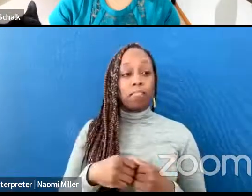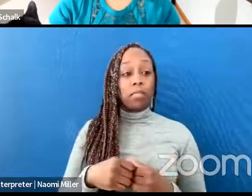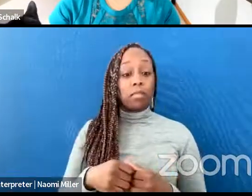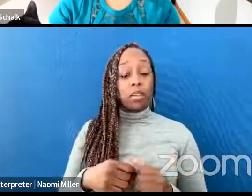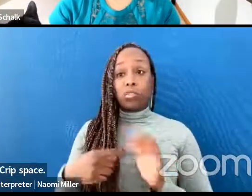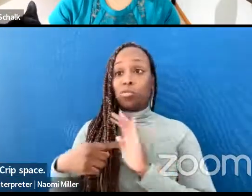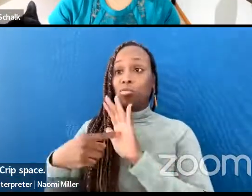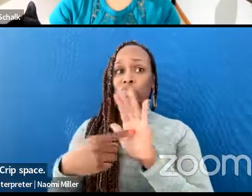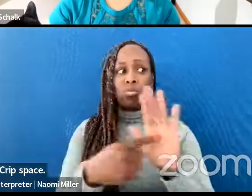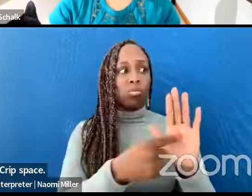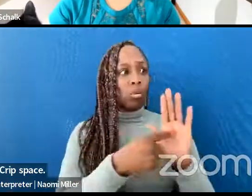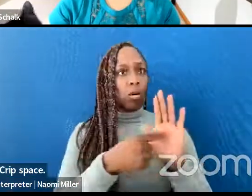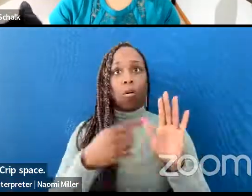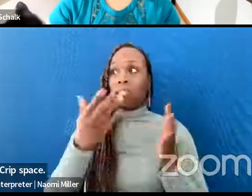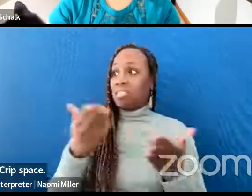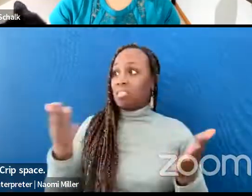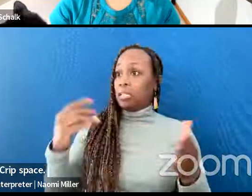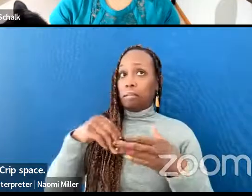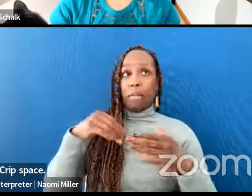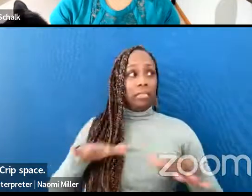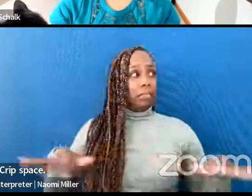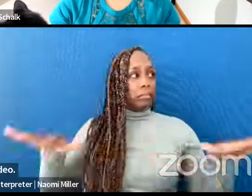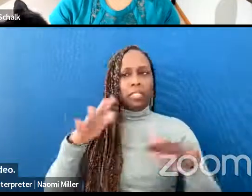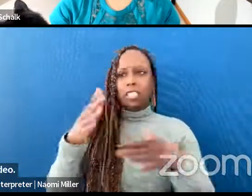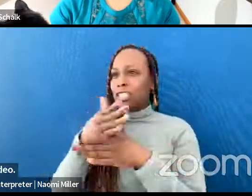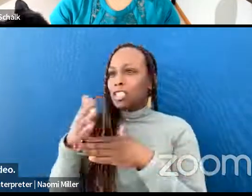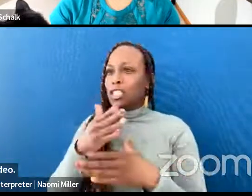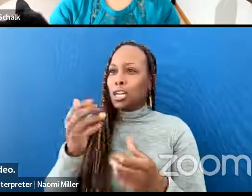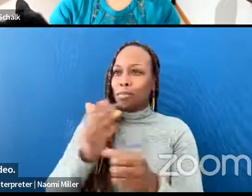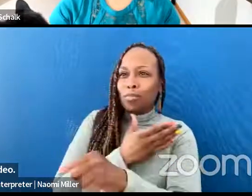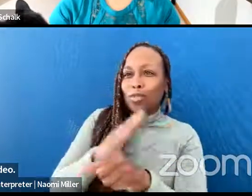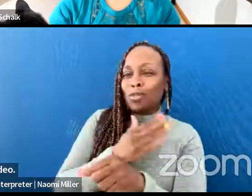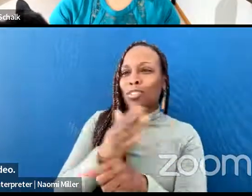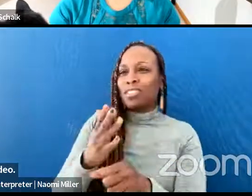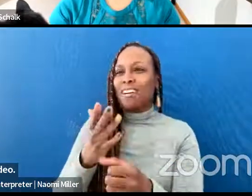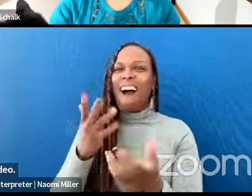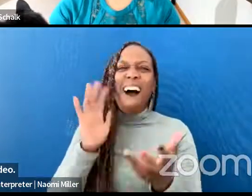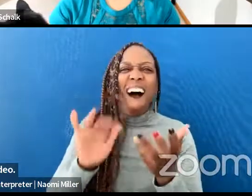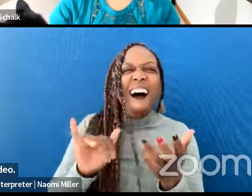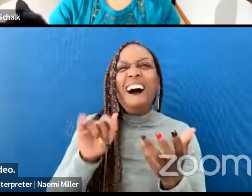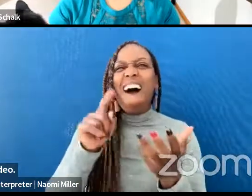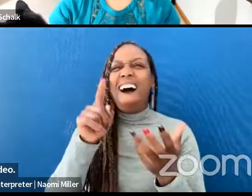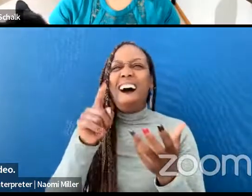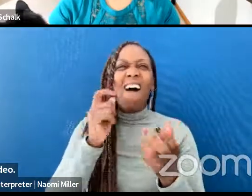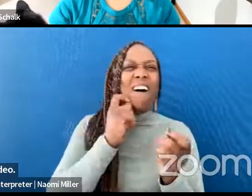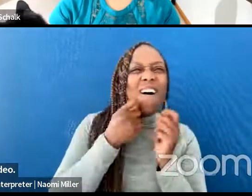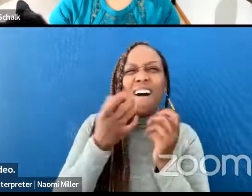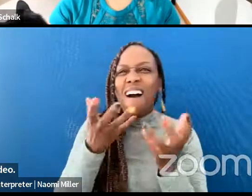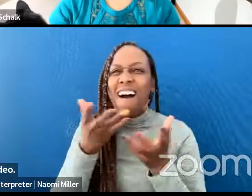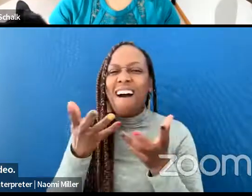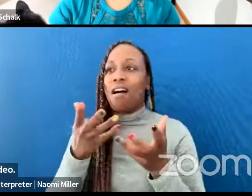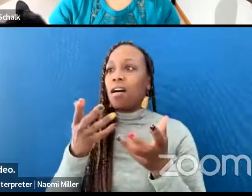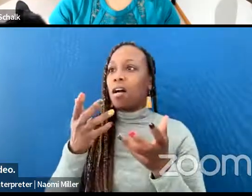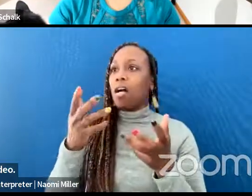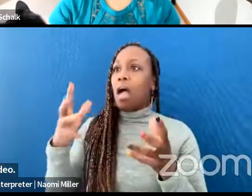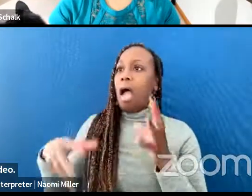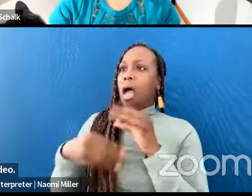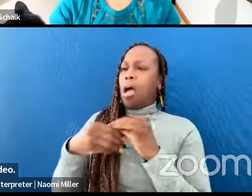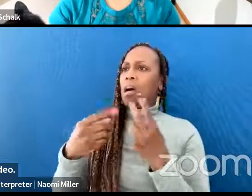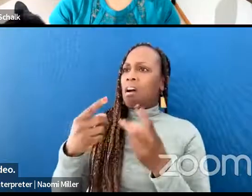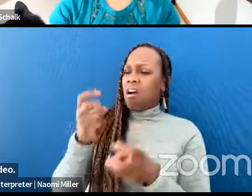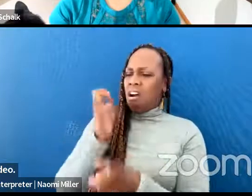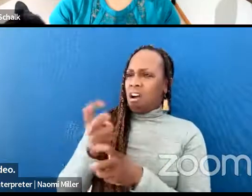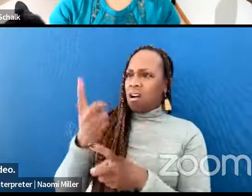in our space, sharing music and gushing over service dogs and ESAs between tough questions such as, how do I really know